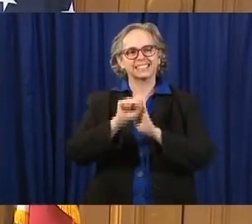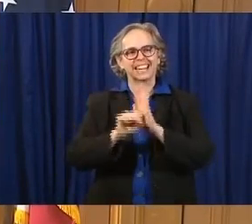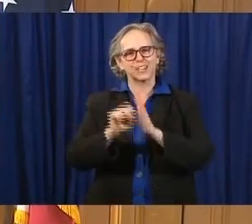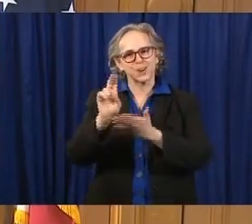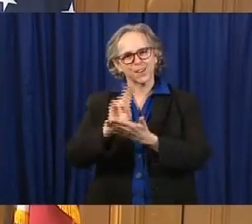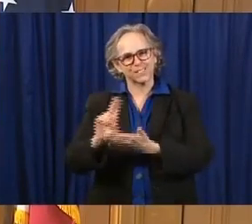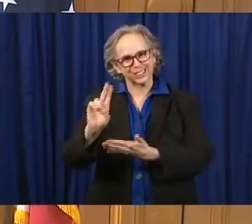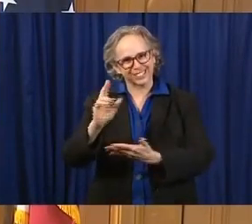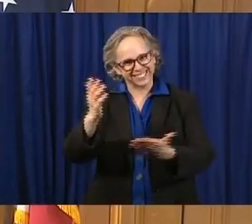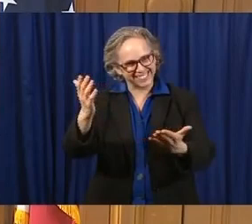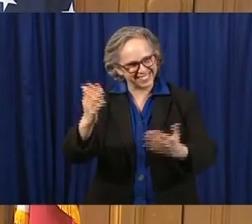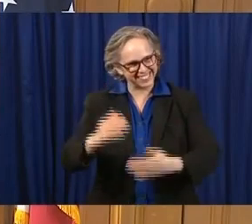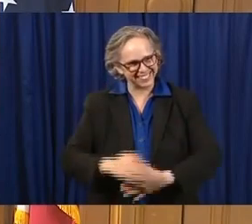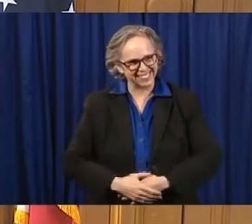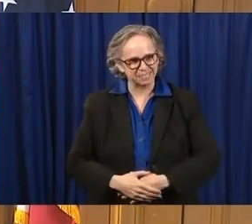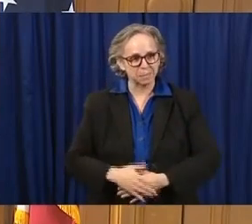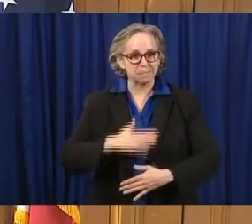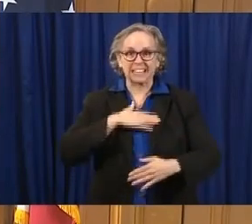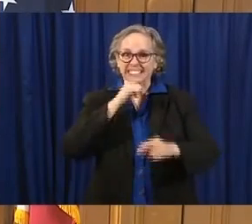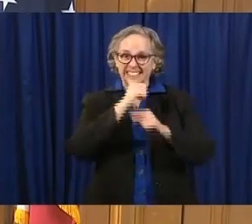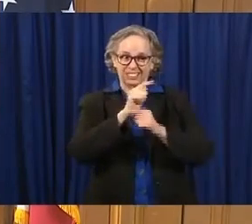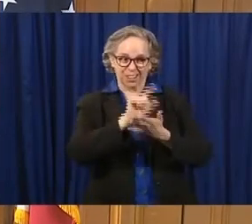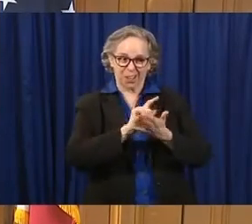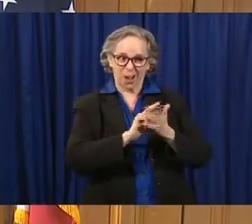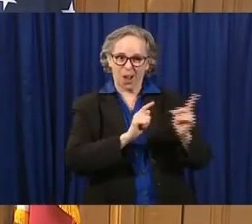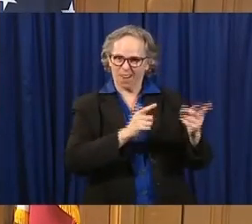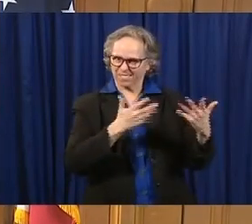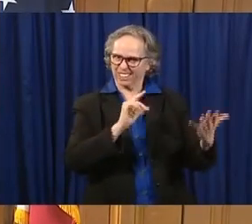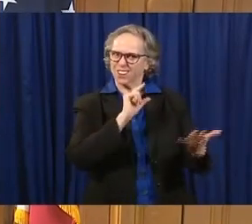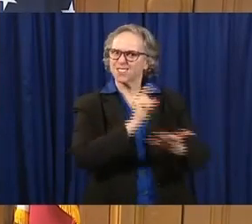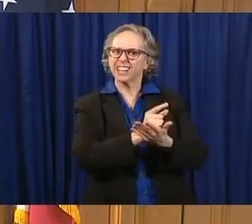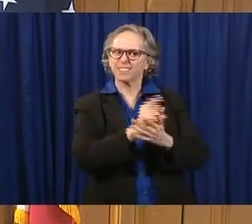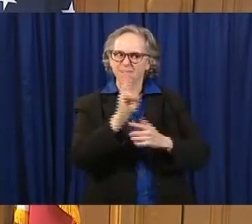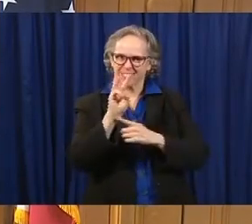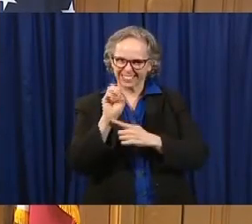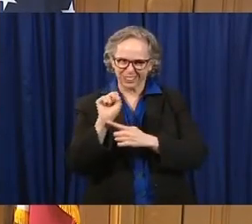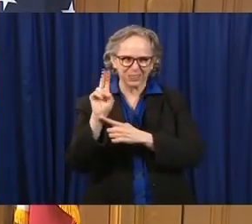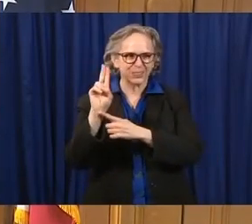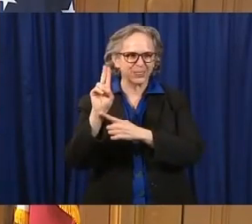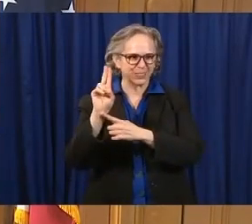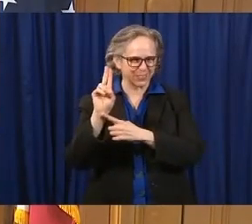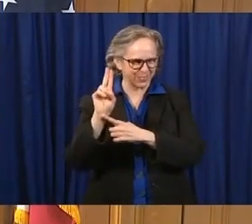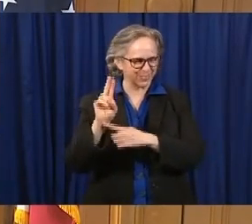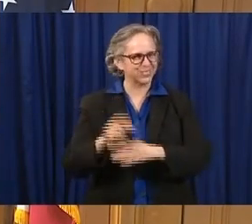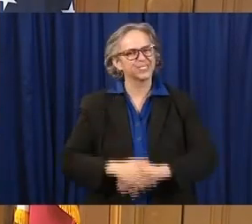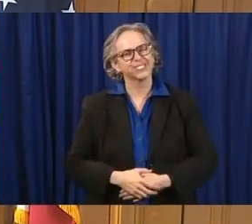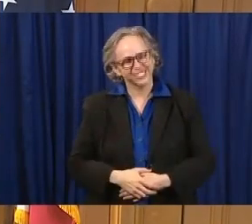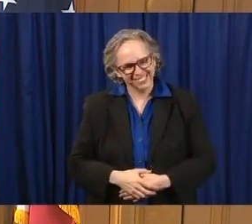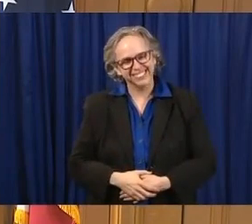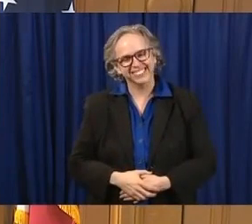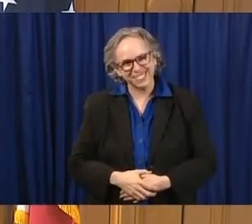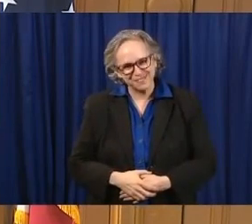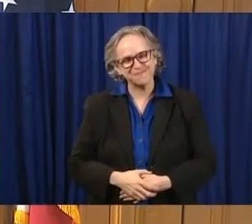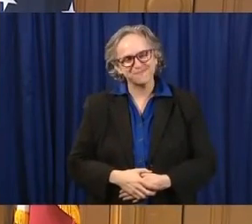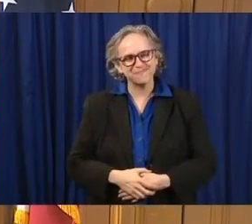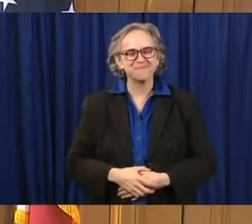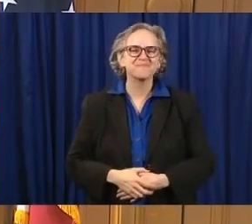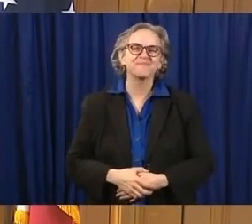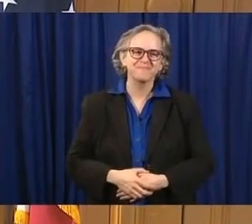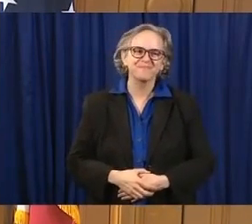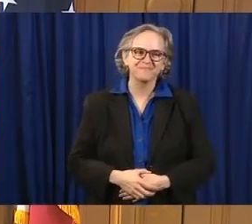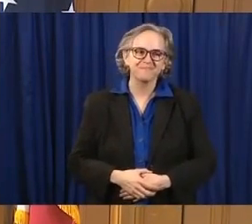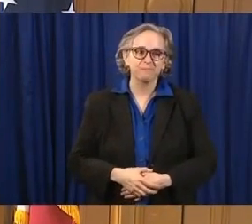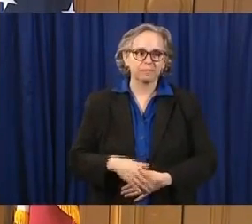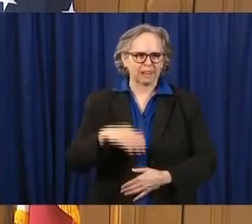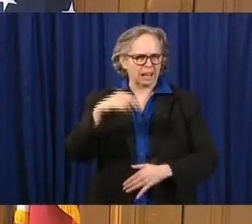sister-in-law, Bethine, graduated from Wright State, and one summer,